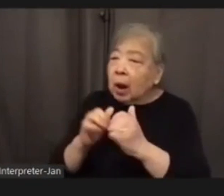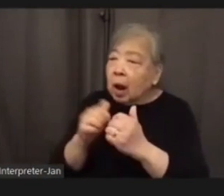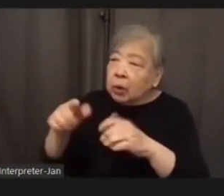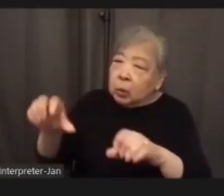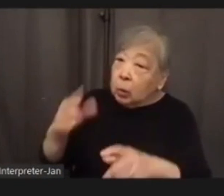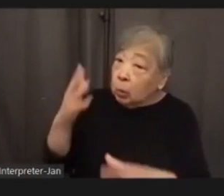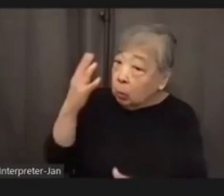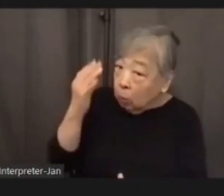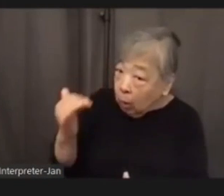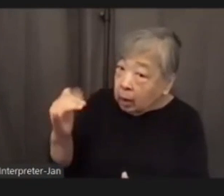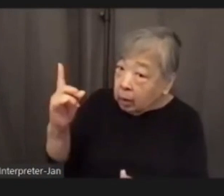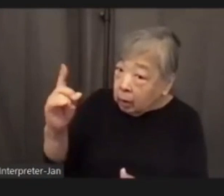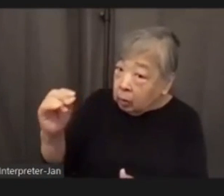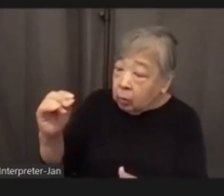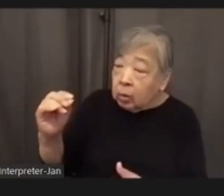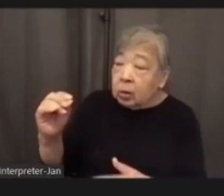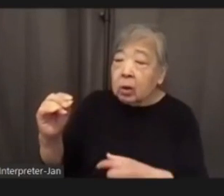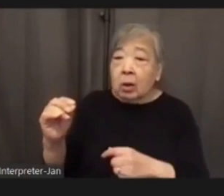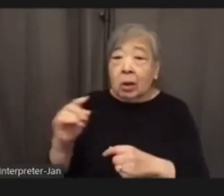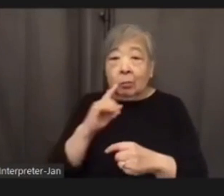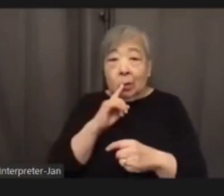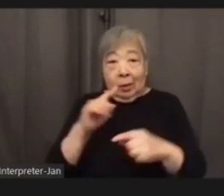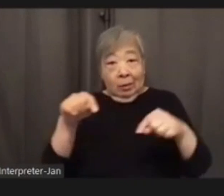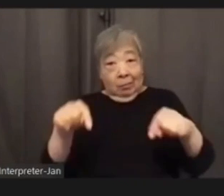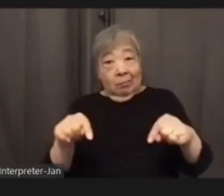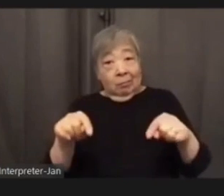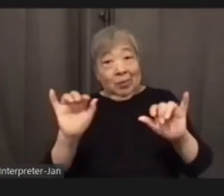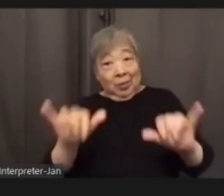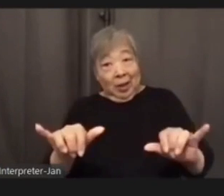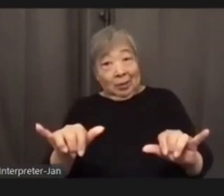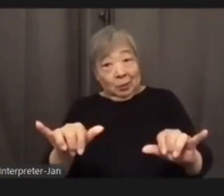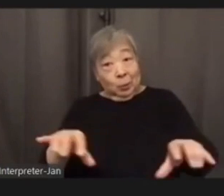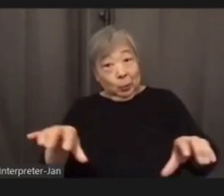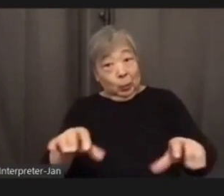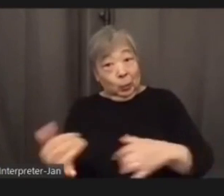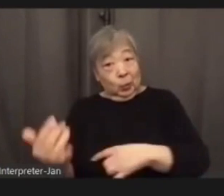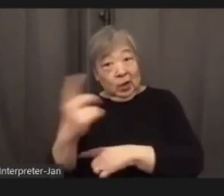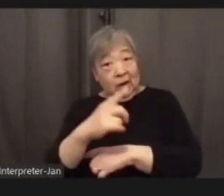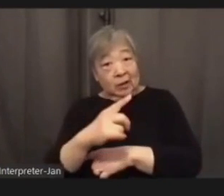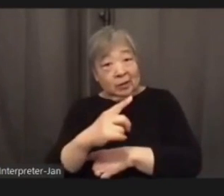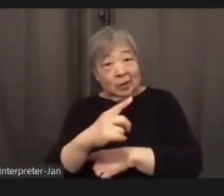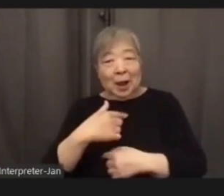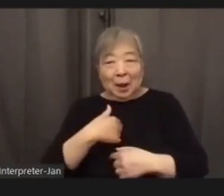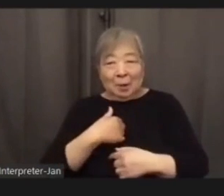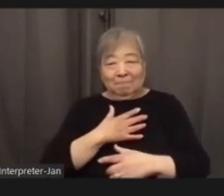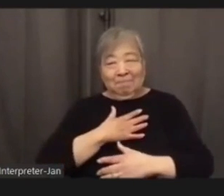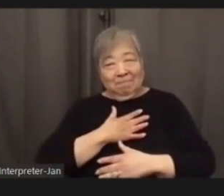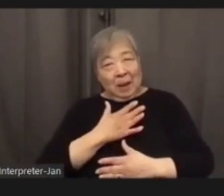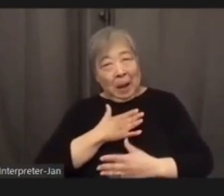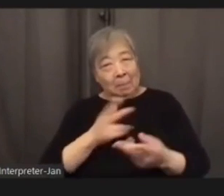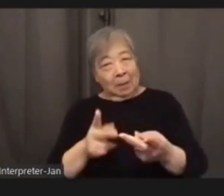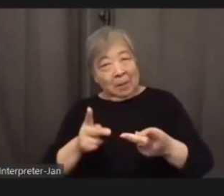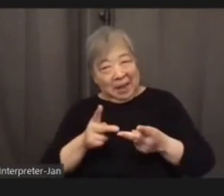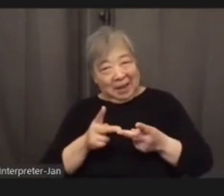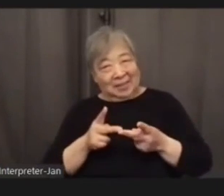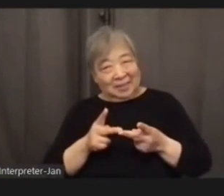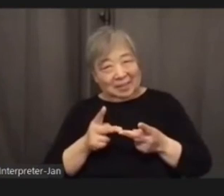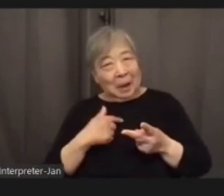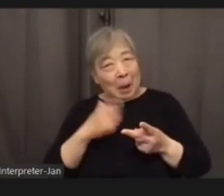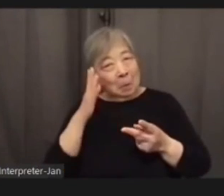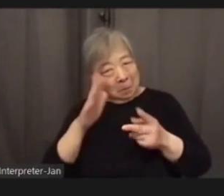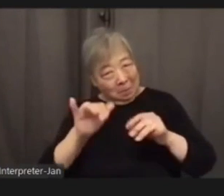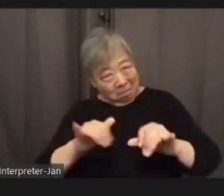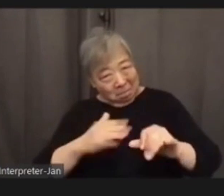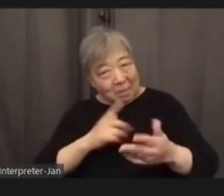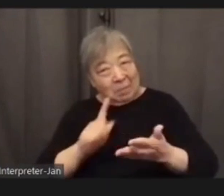it and why they do it. And that's what we're going to be doing today. So I am in my happy place, and I'm going to be for the next hour